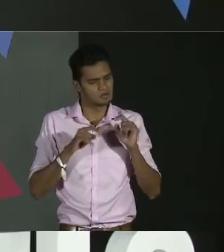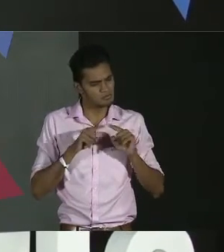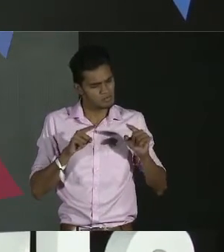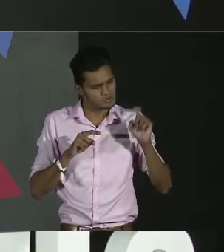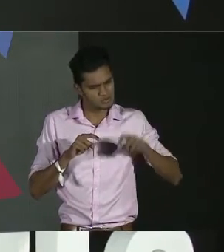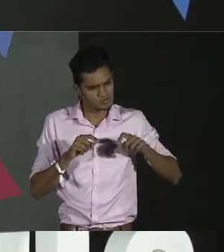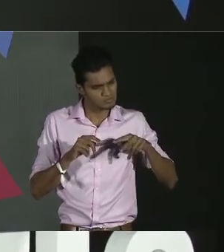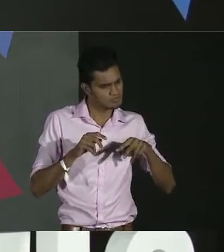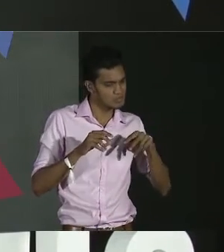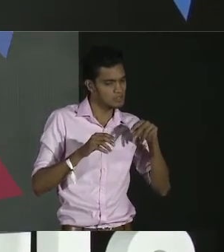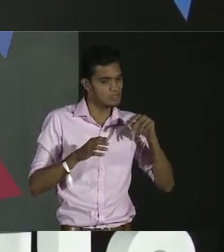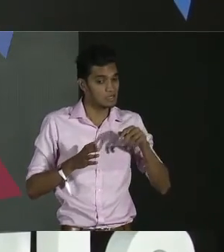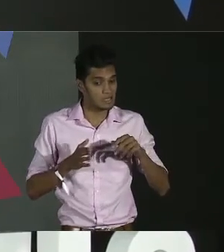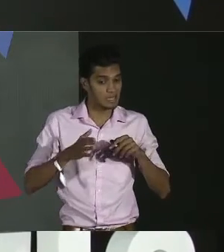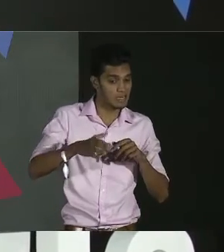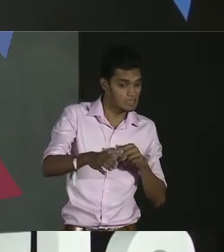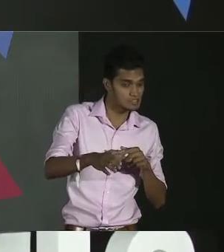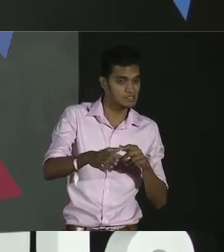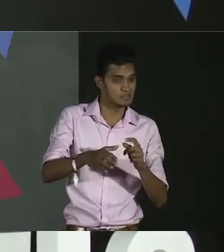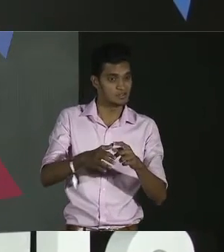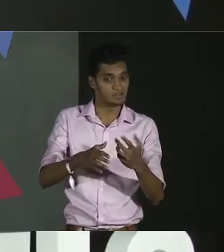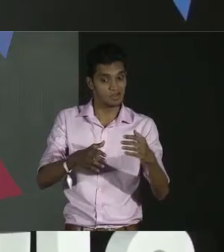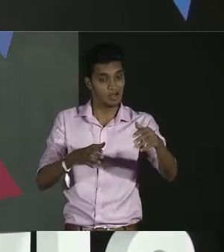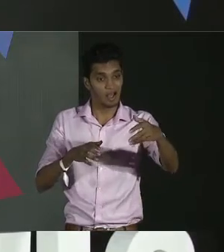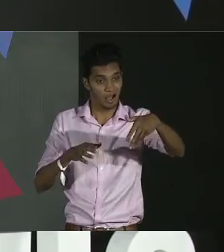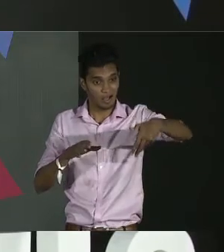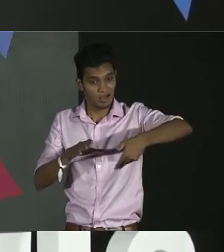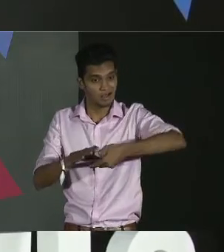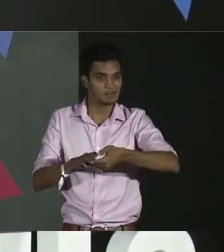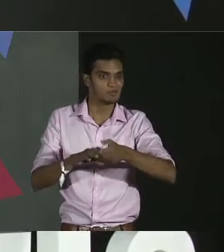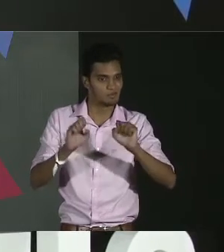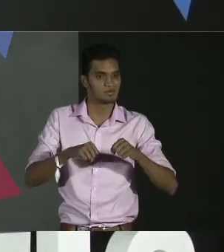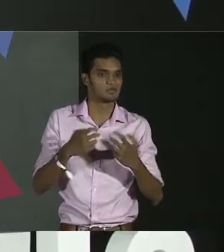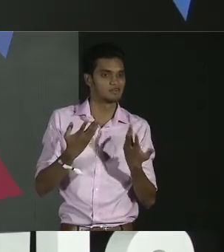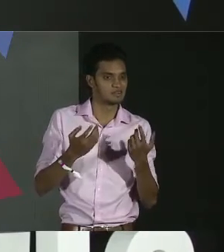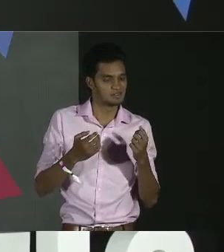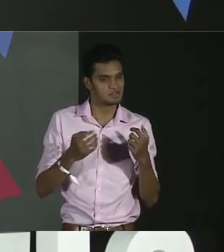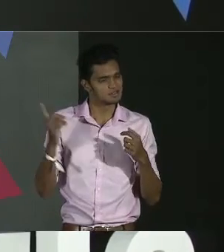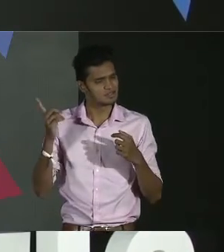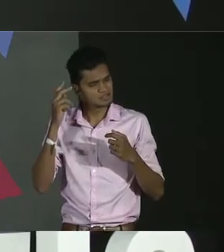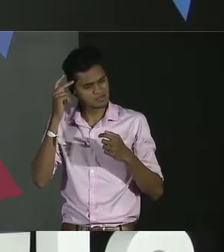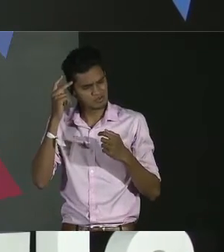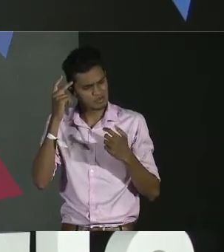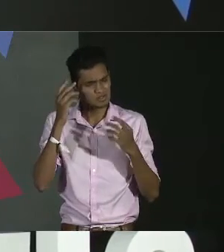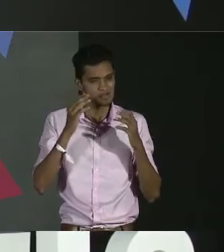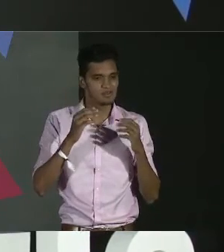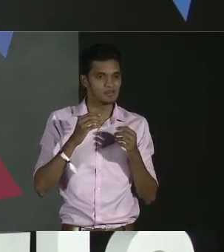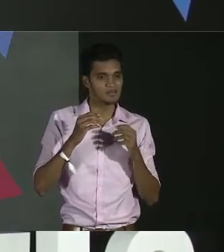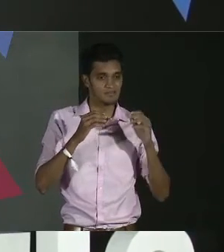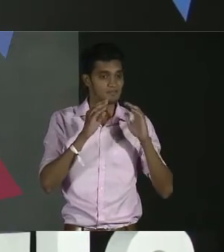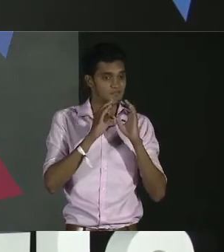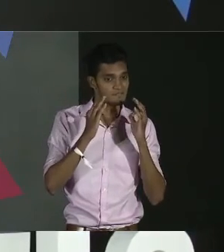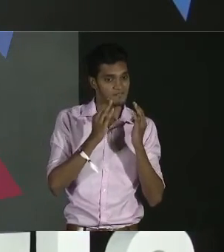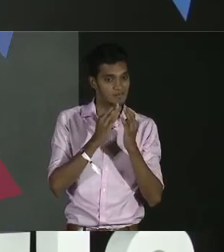out. But also be open to the possibility that the other person will say no thank you. My family knows. I tell them no thank you all the